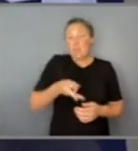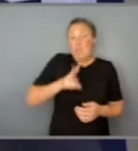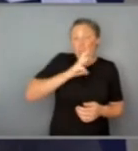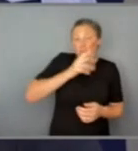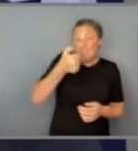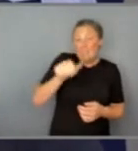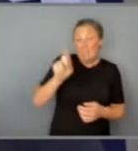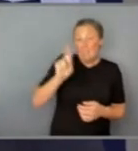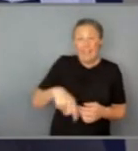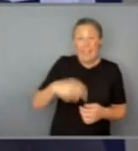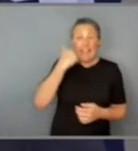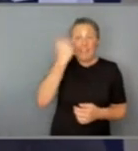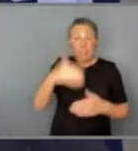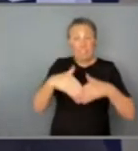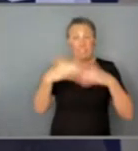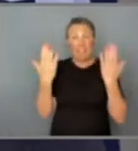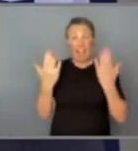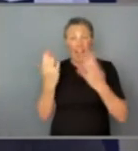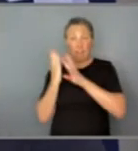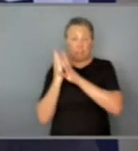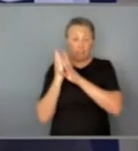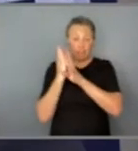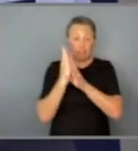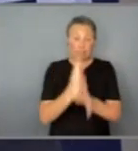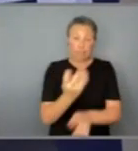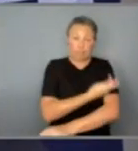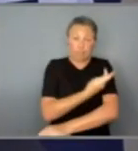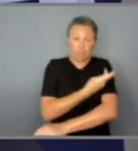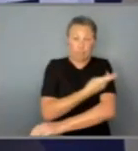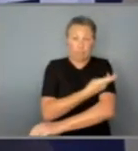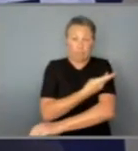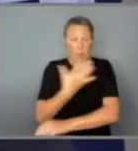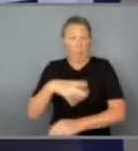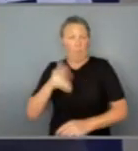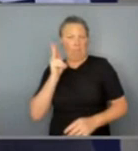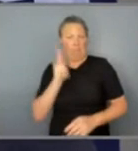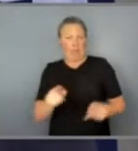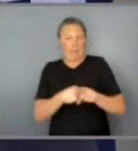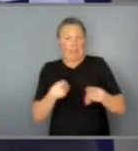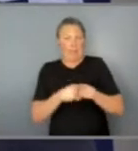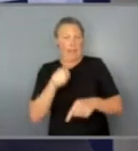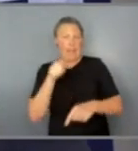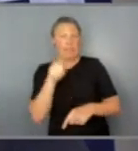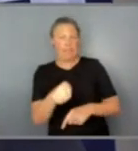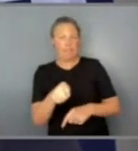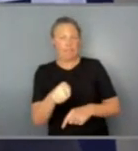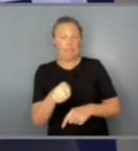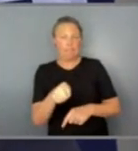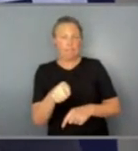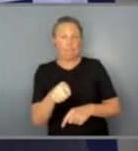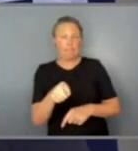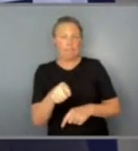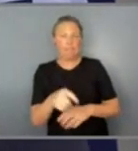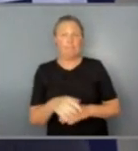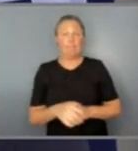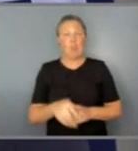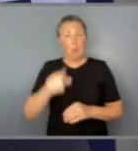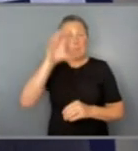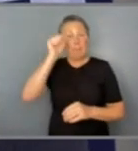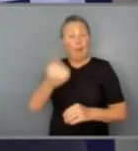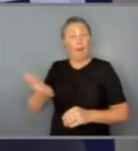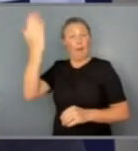where we need to be able to return to those sorts of levels. And remember that when we were at those